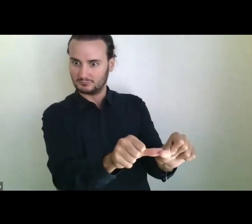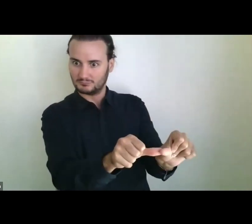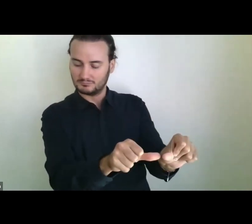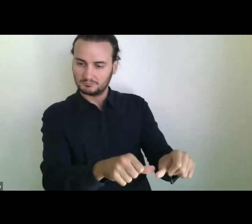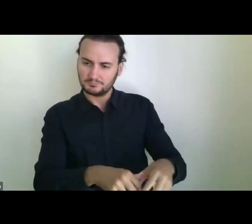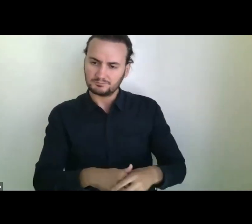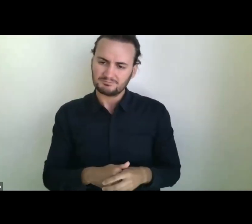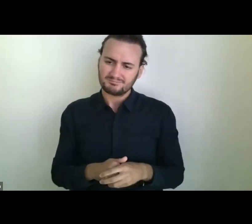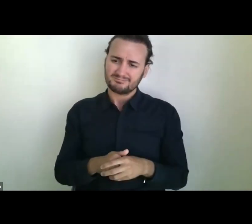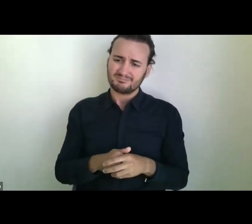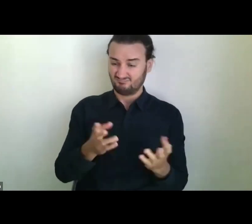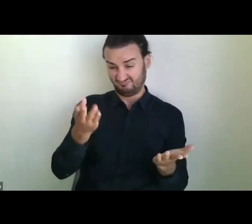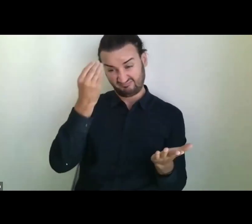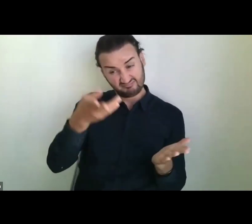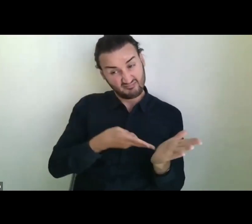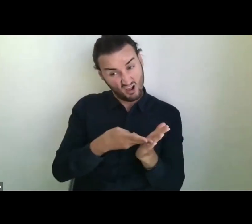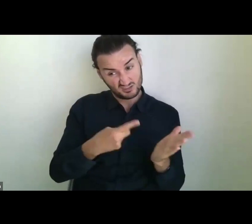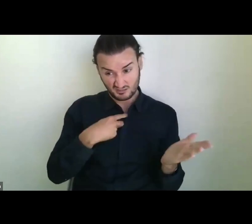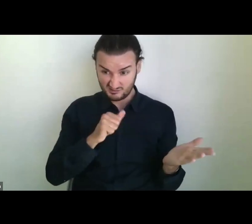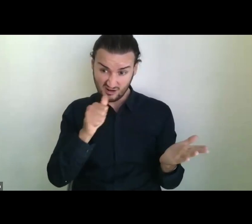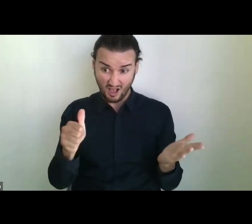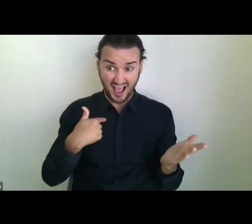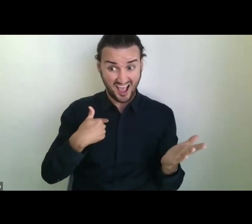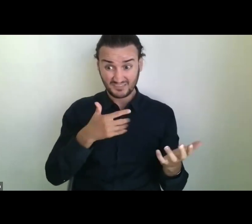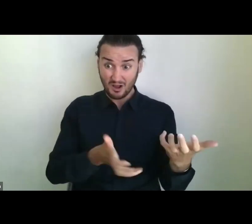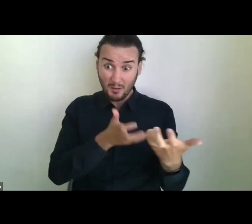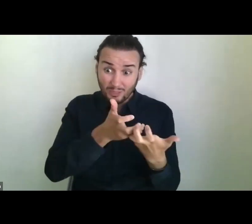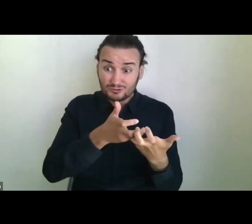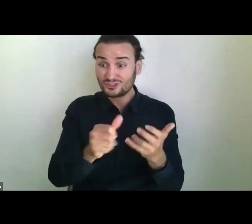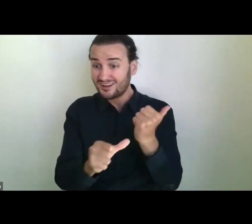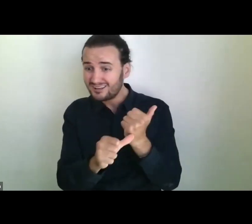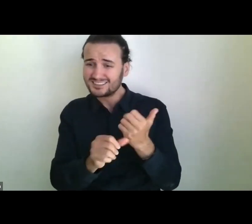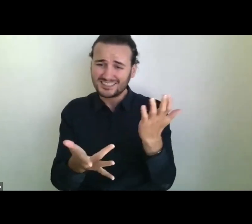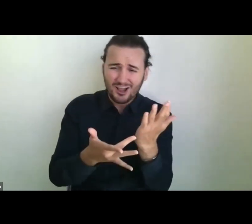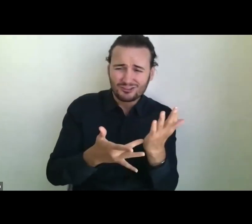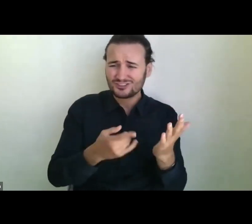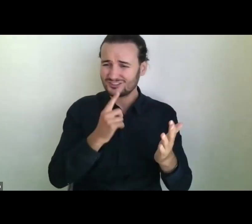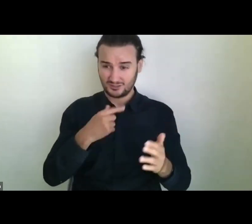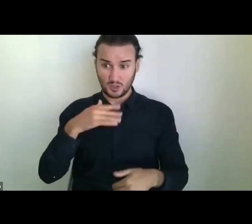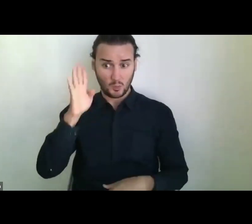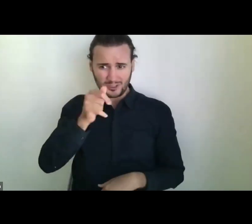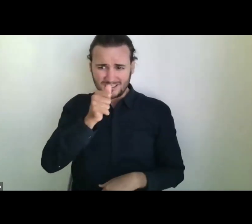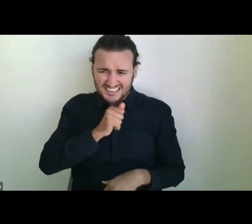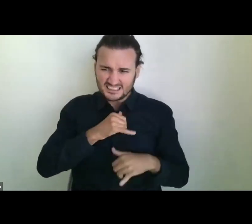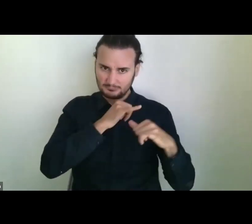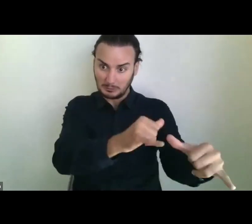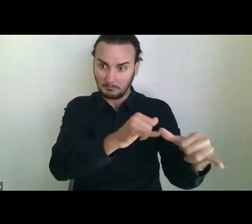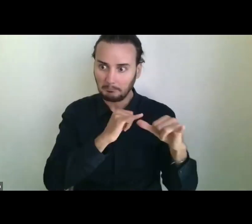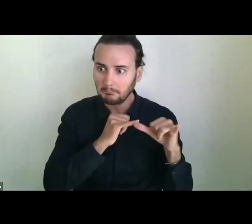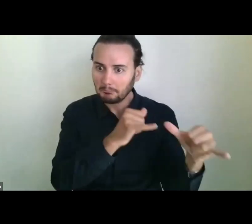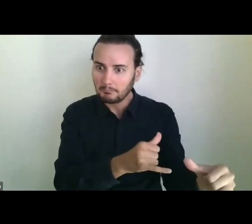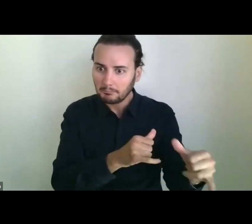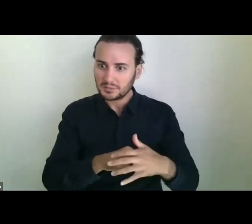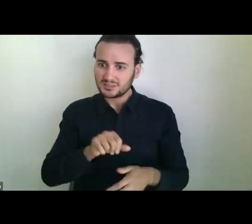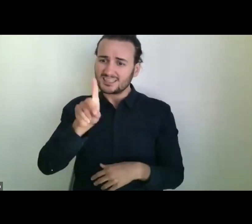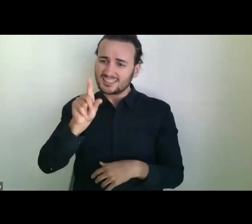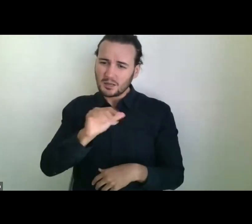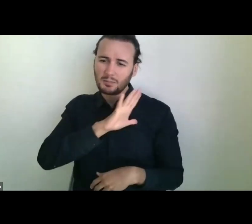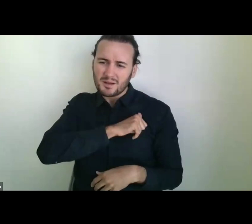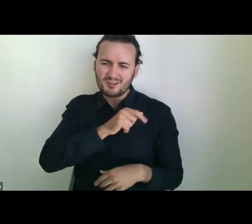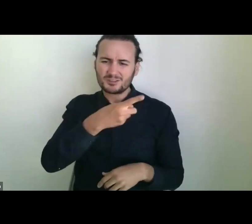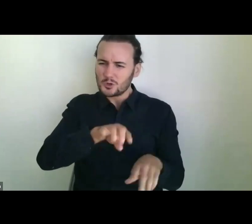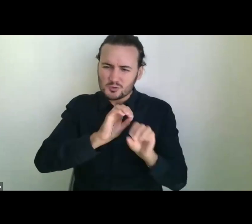honest, if I did not have my accommodations and assistive devices, I too would be miserable. Disabled Palestinians do